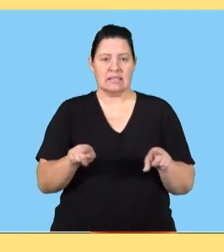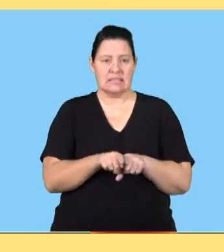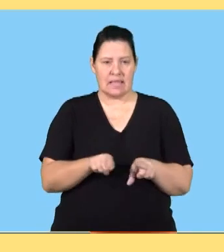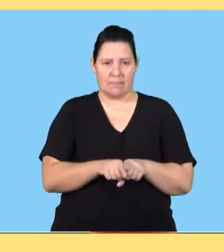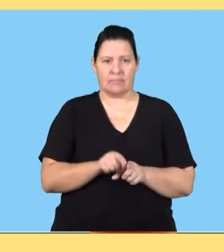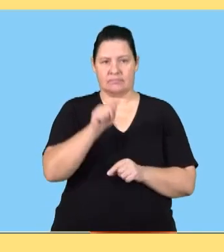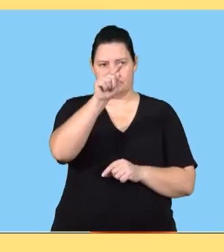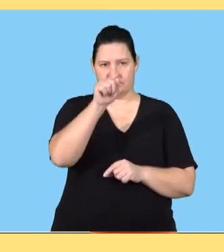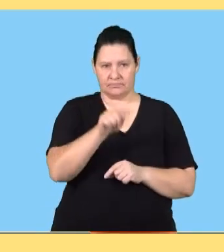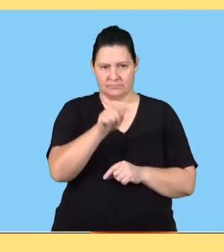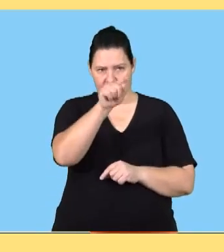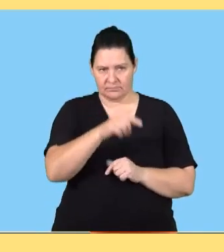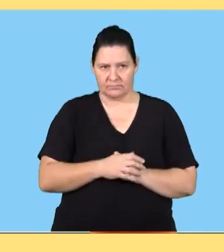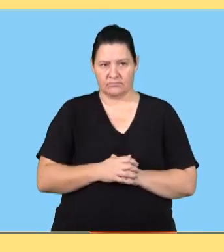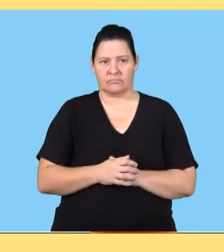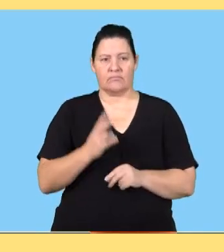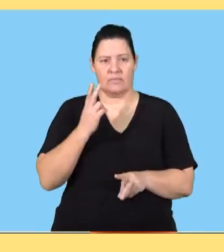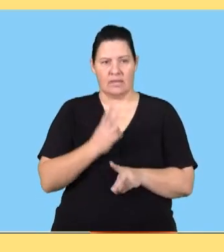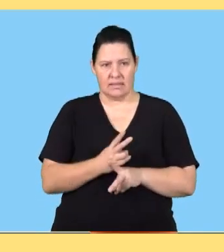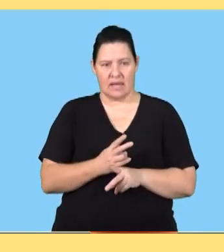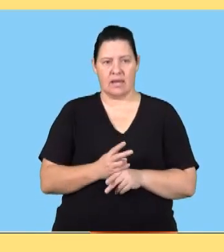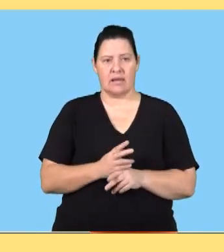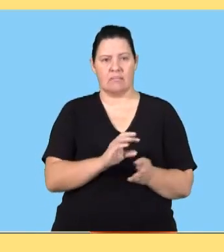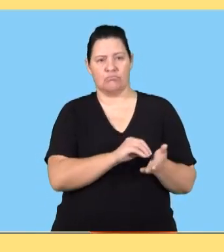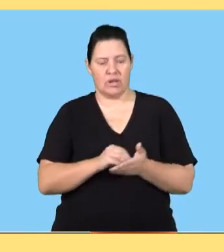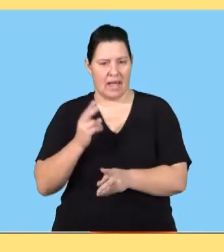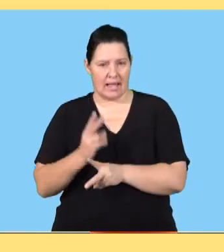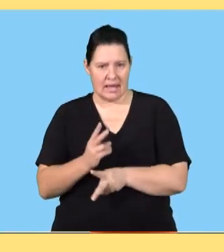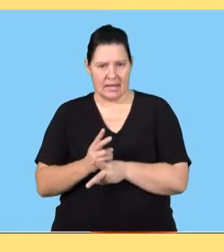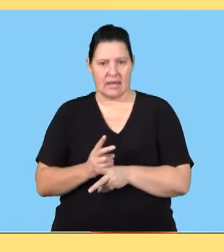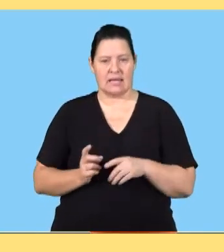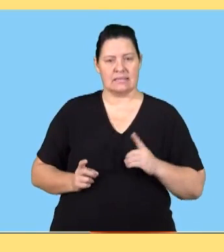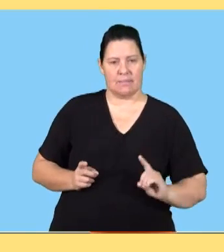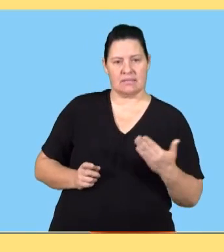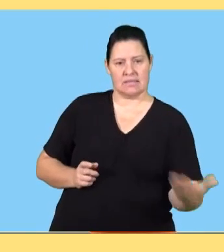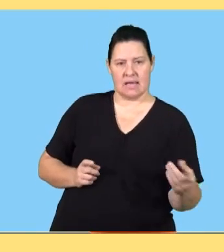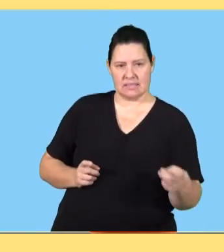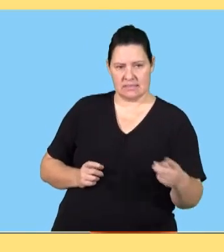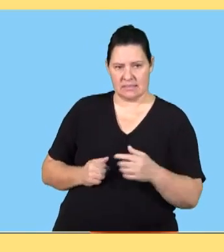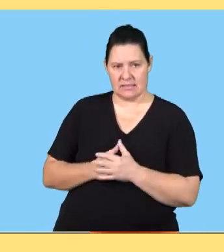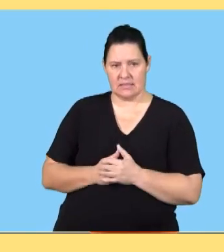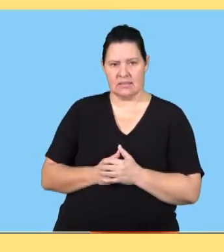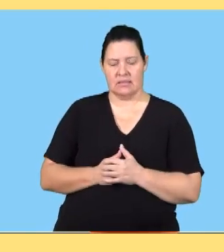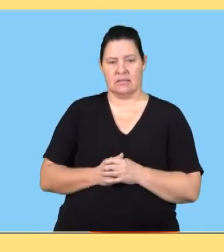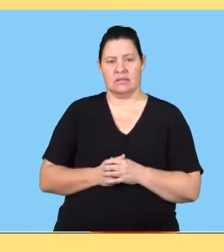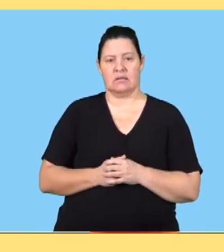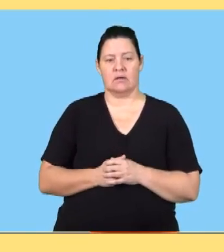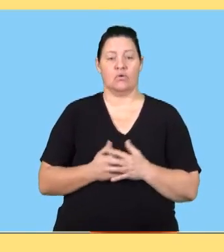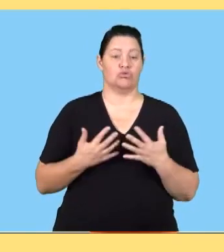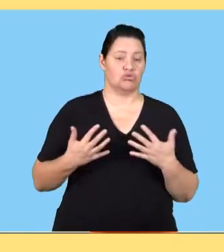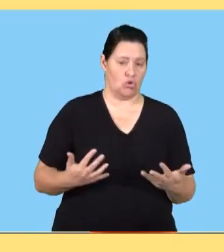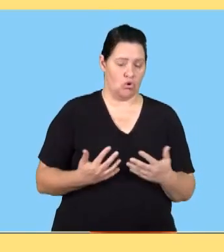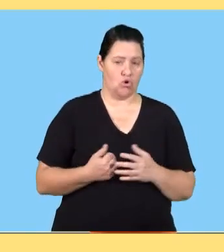same as this one that I have here. And then I'm going to bring it again to the debit side. There is the debit